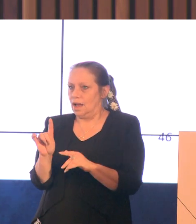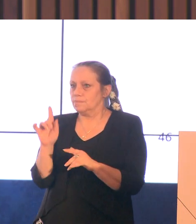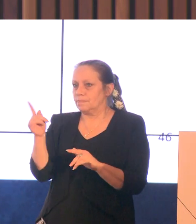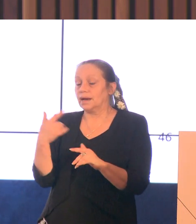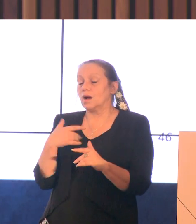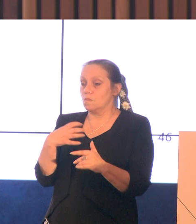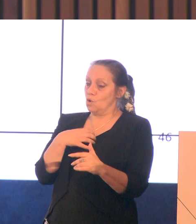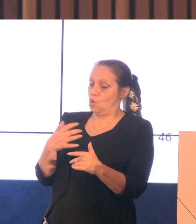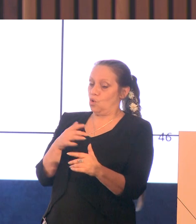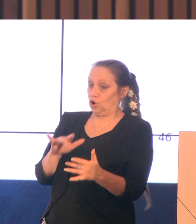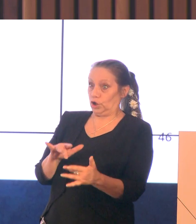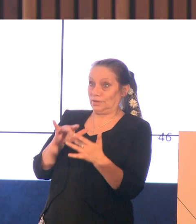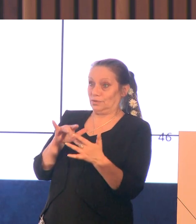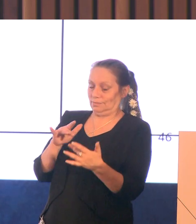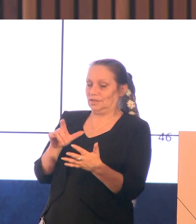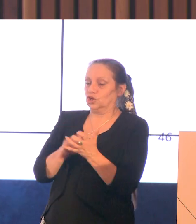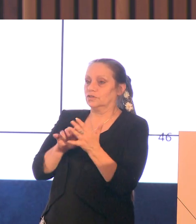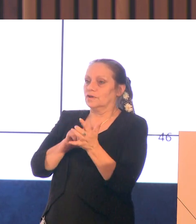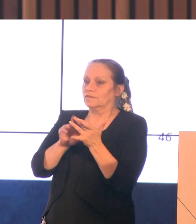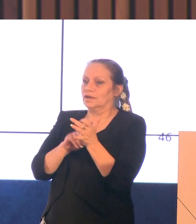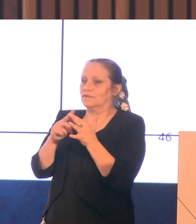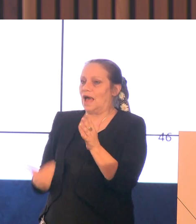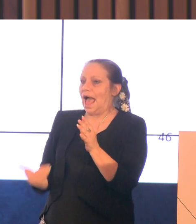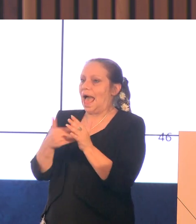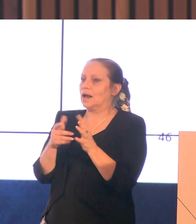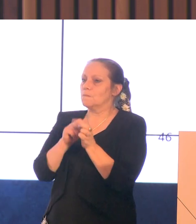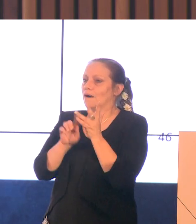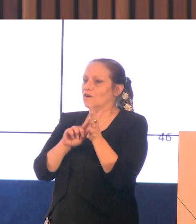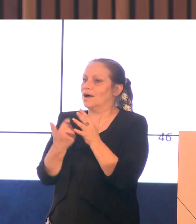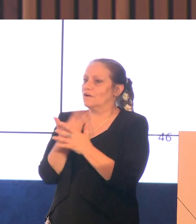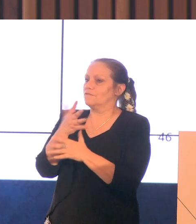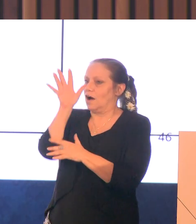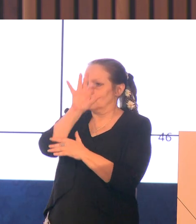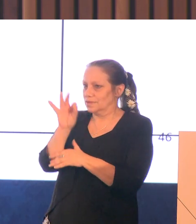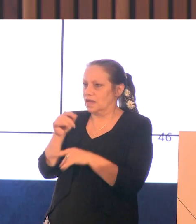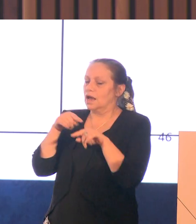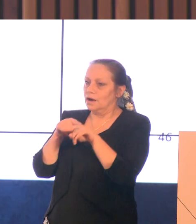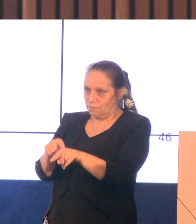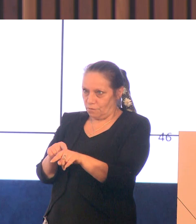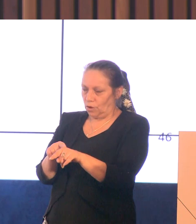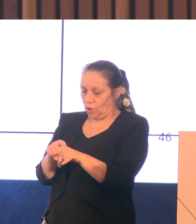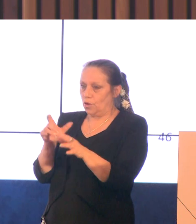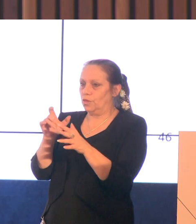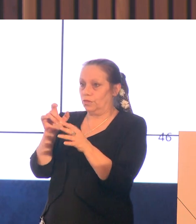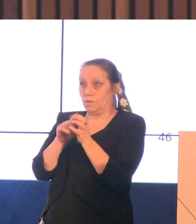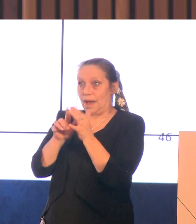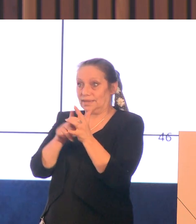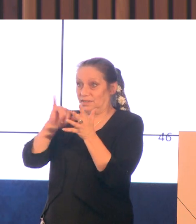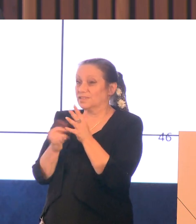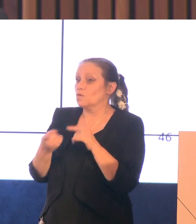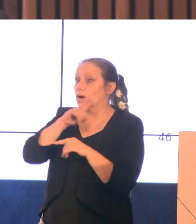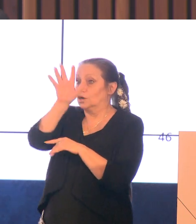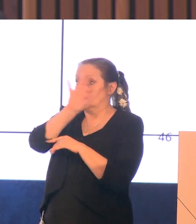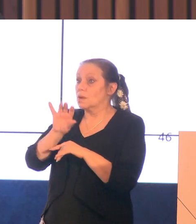conservative approach and adding a buffer of 5% and working on the basis of 100%. But since the beginning